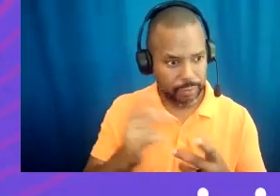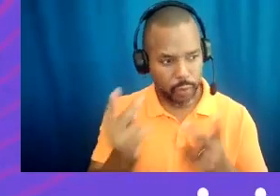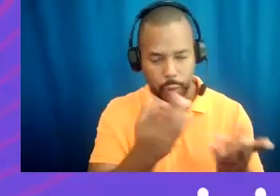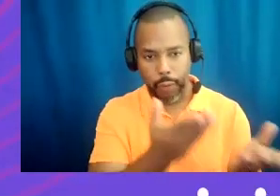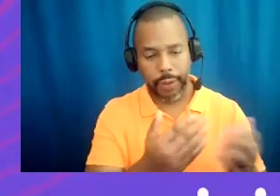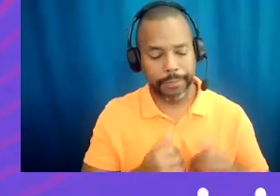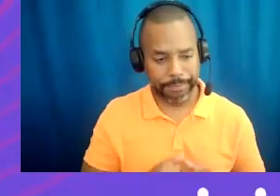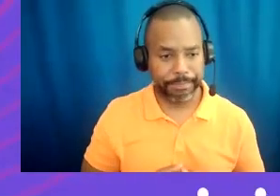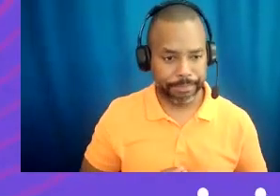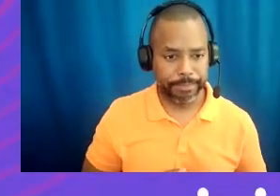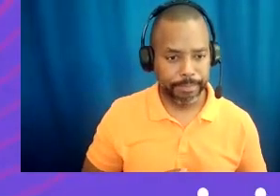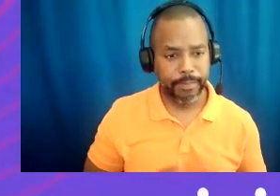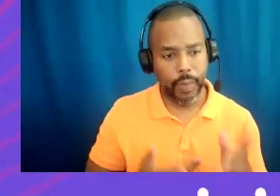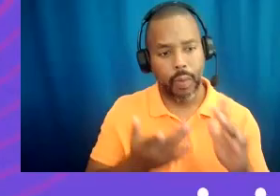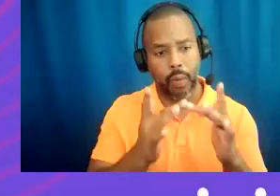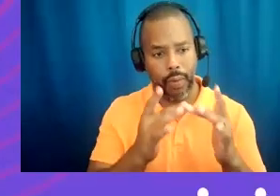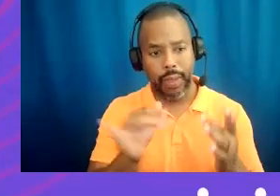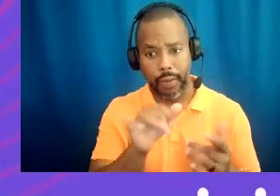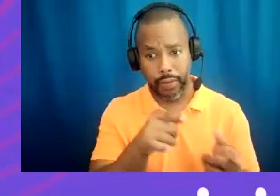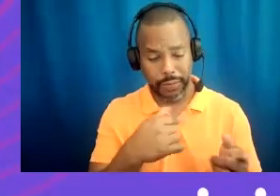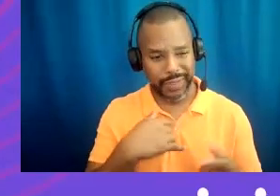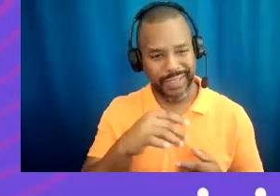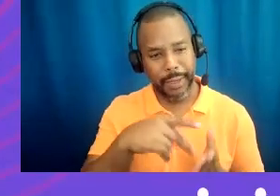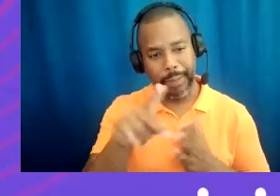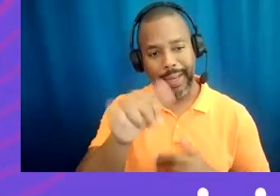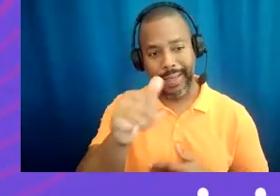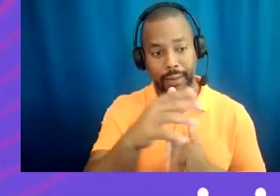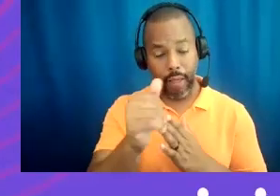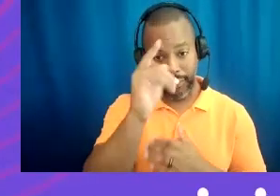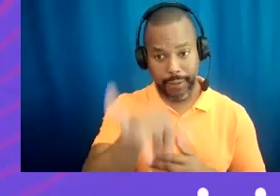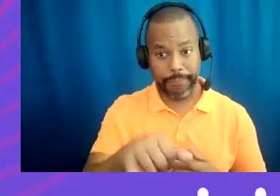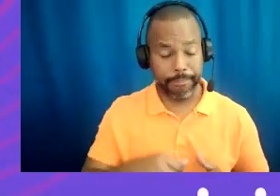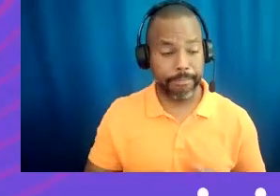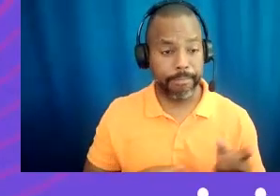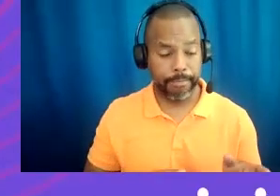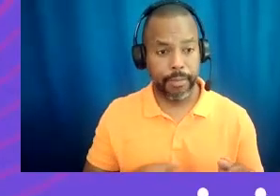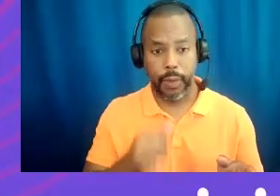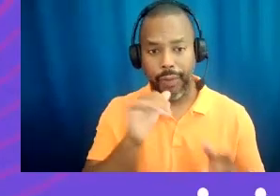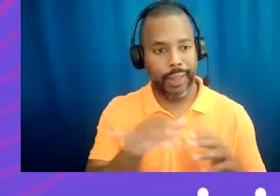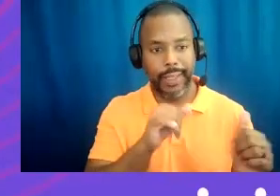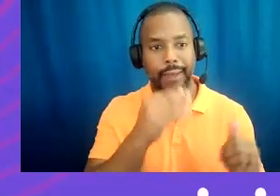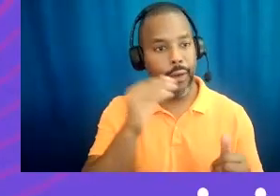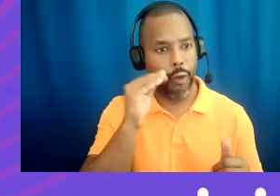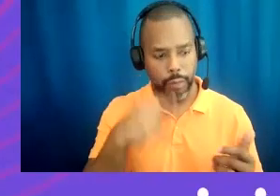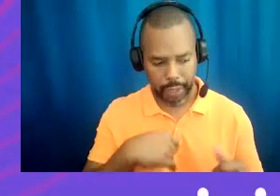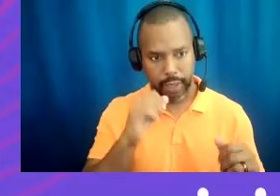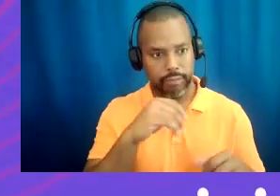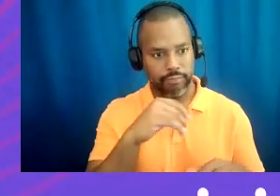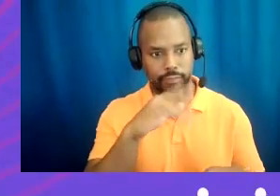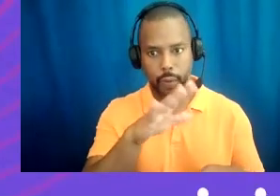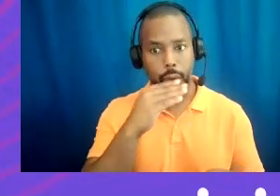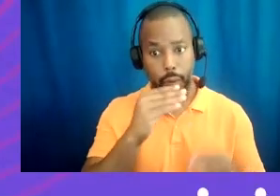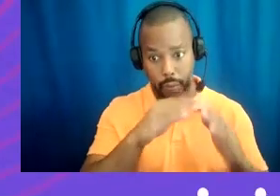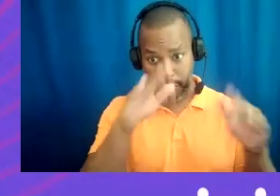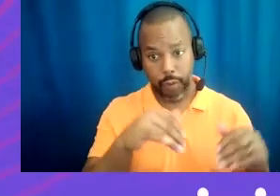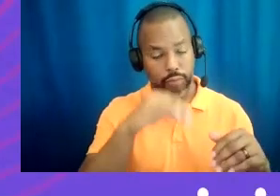MD Live, your Live Help Online, again, that's your $10 copay, but you're able to not leave home and just do it from the comfort of your own home or